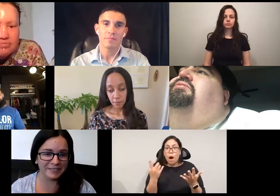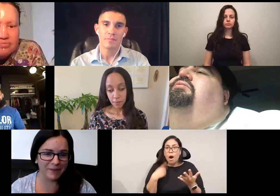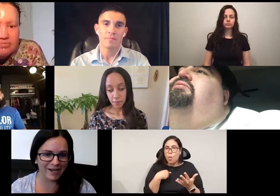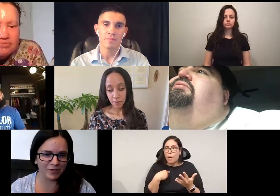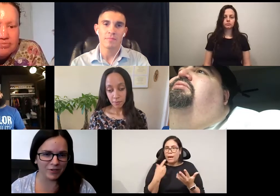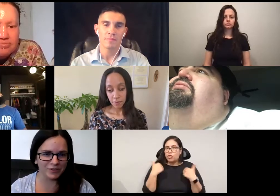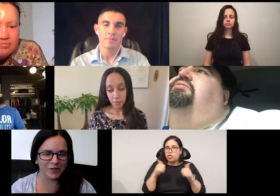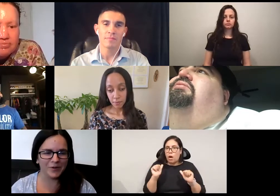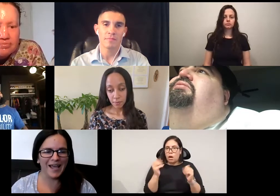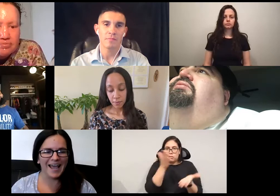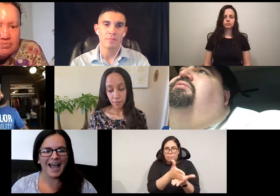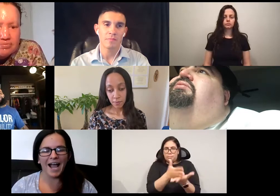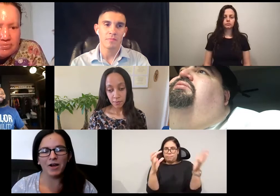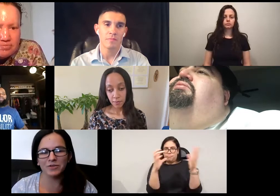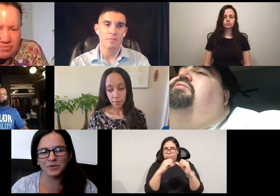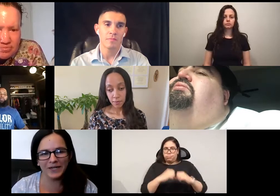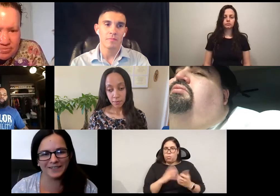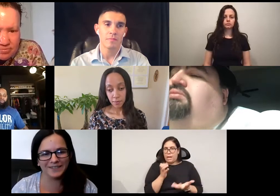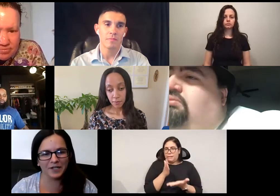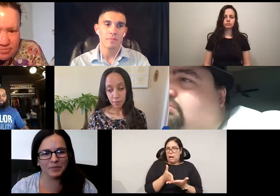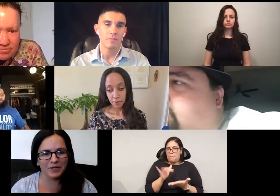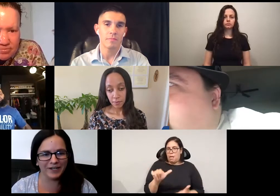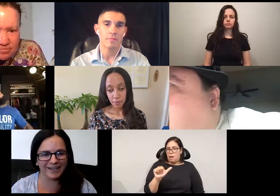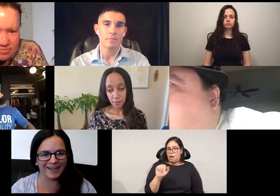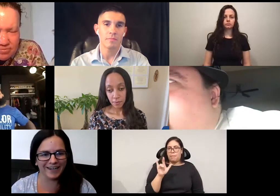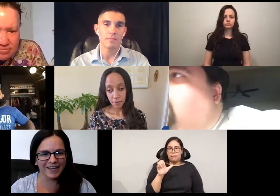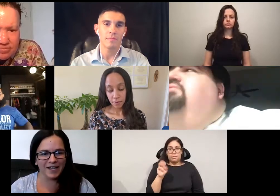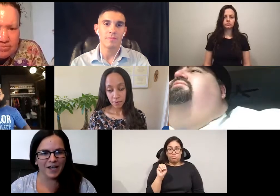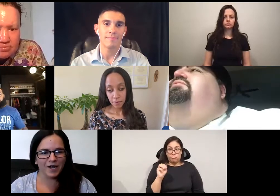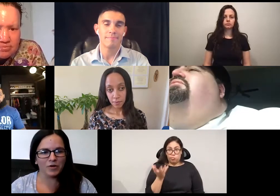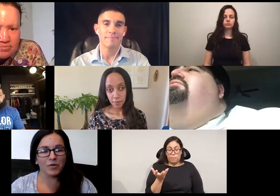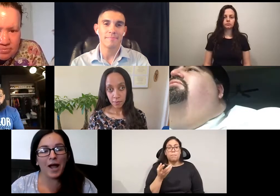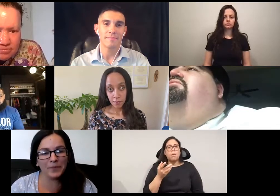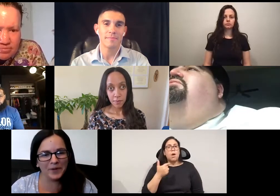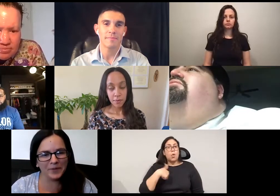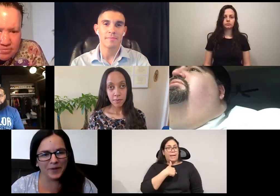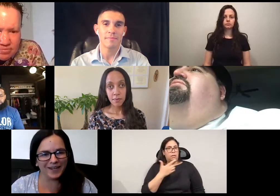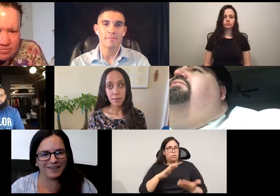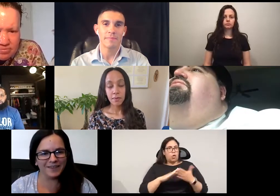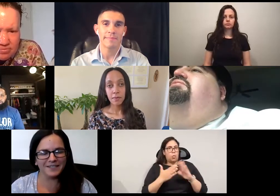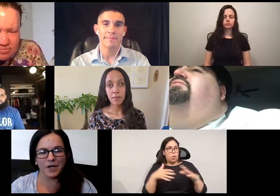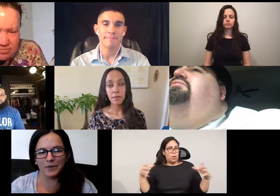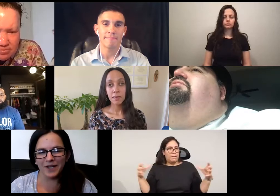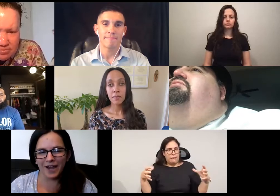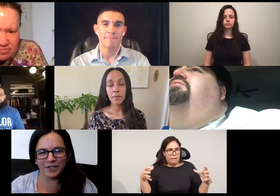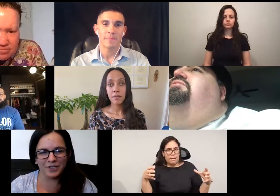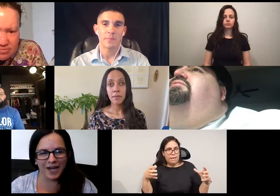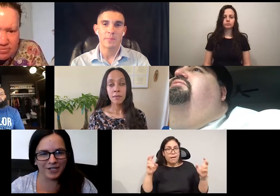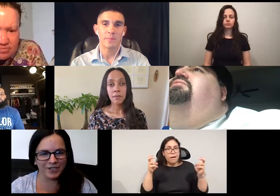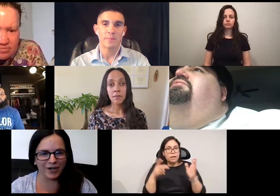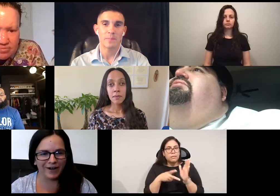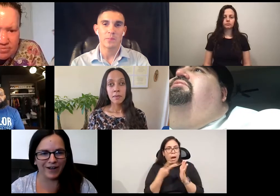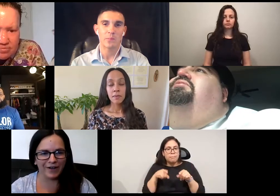to dismantle. So how do we as a community grapple with the